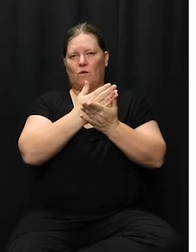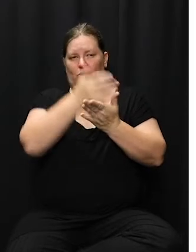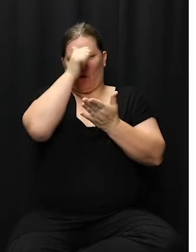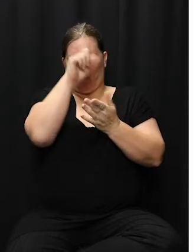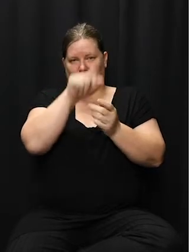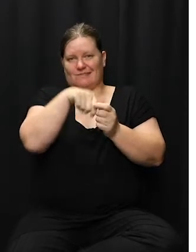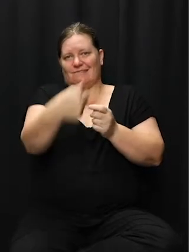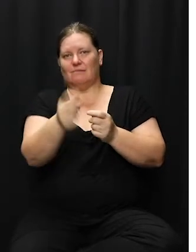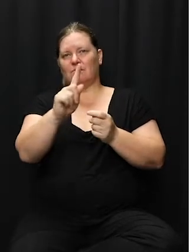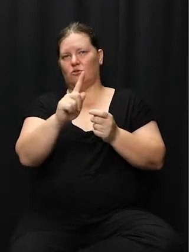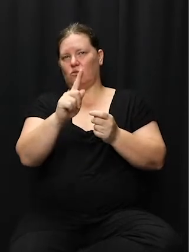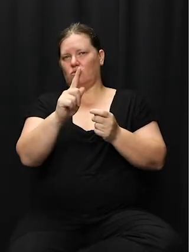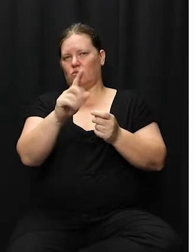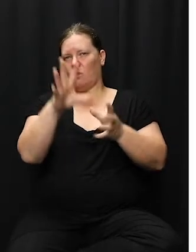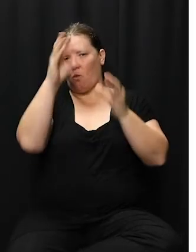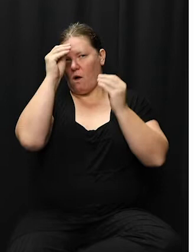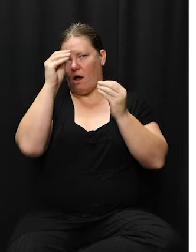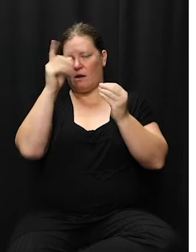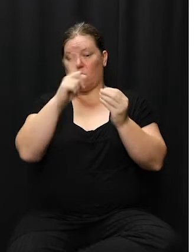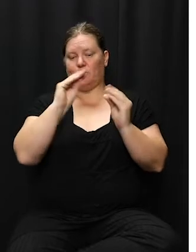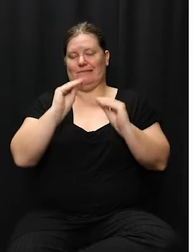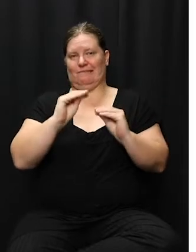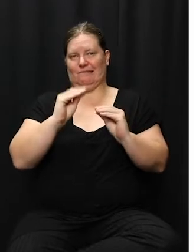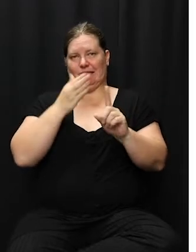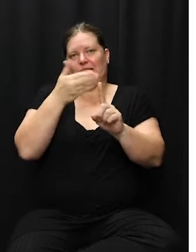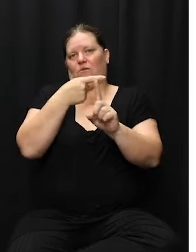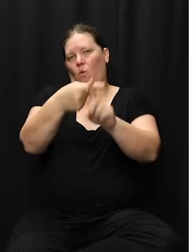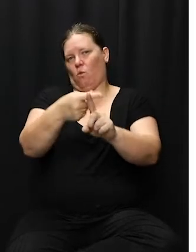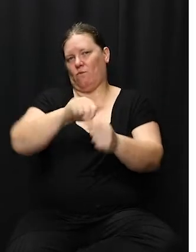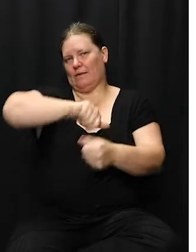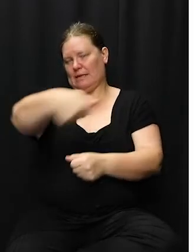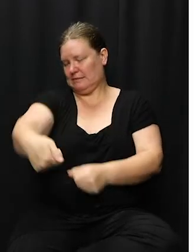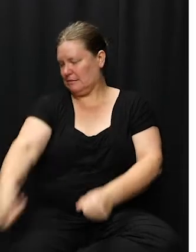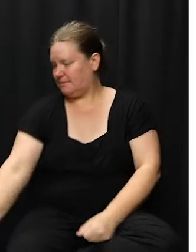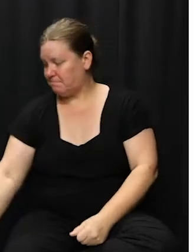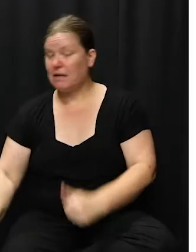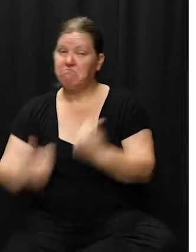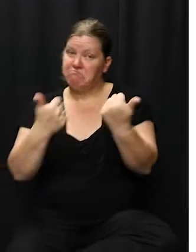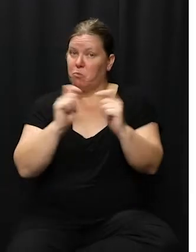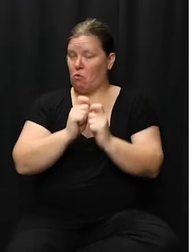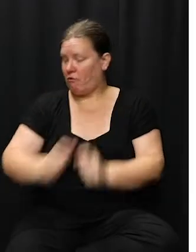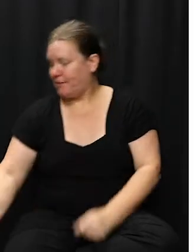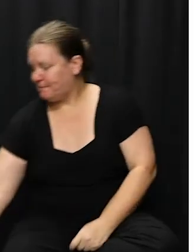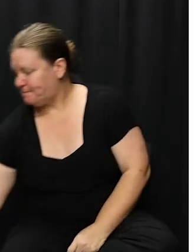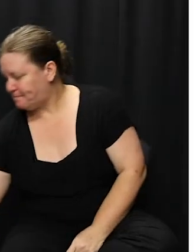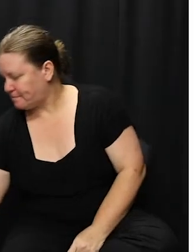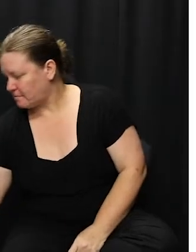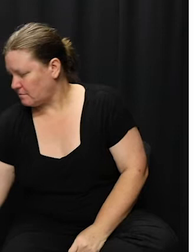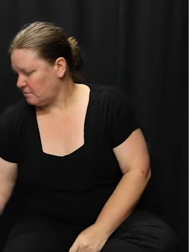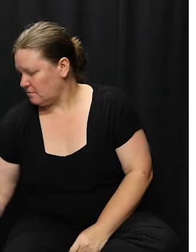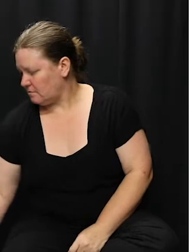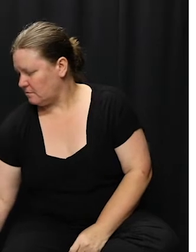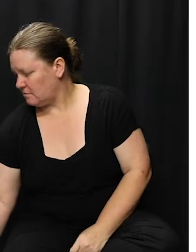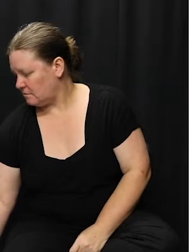I don't think it tells you what's the next thing to teach, but it does at least give you some goals for each sort of age group, so that's